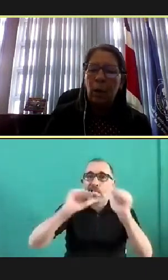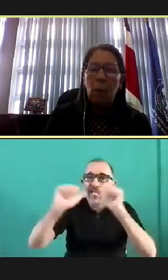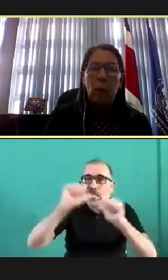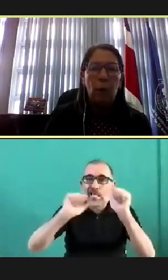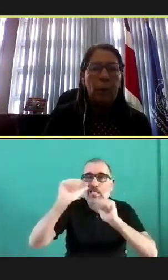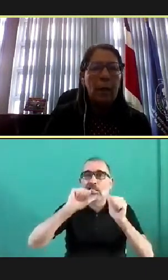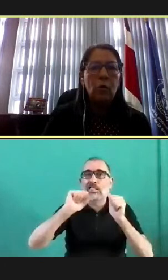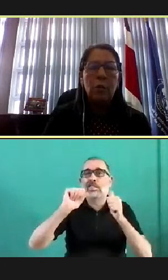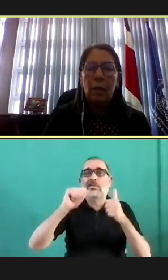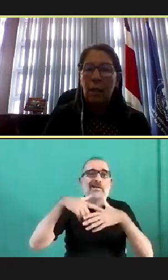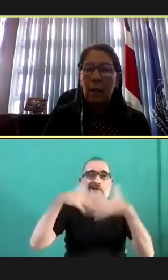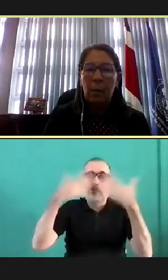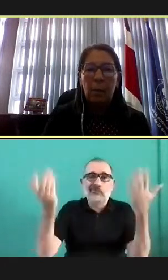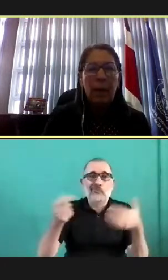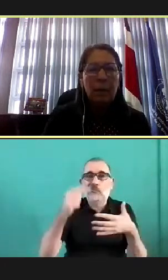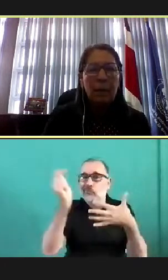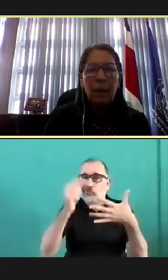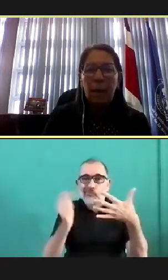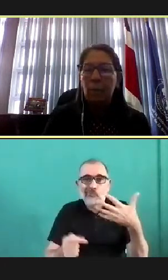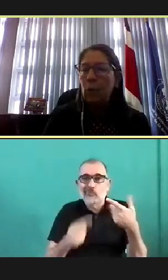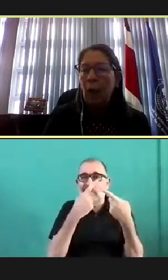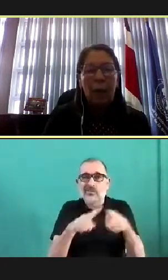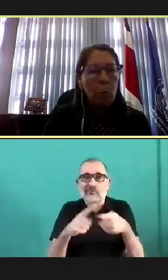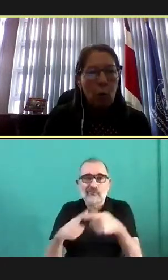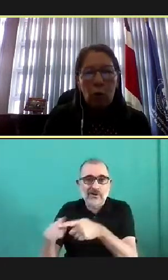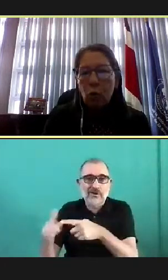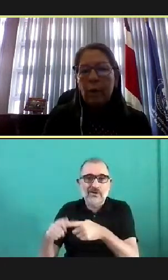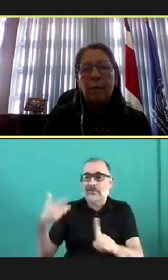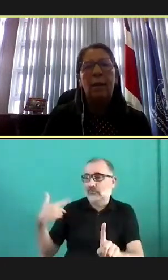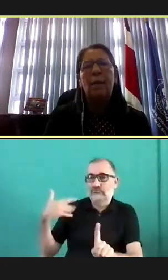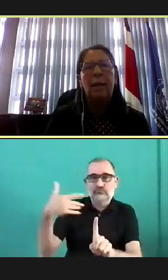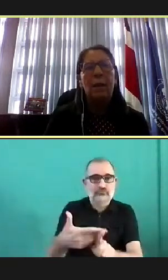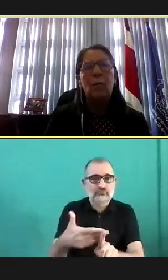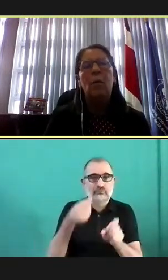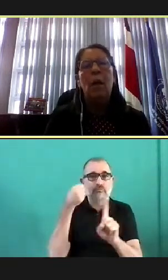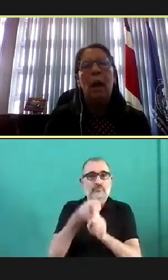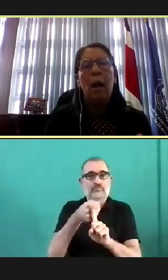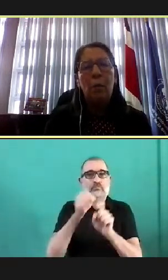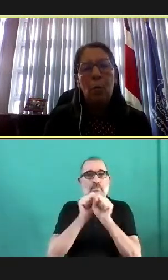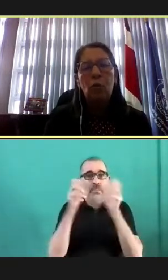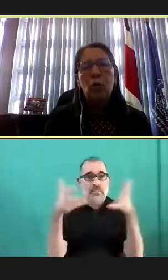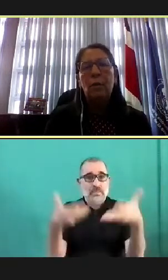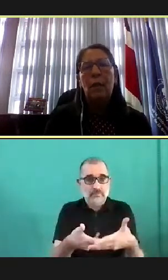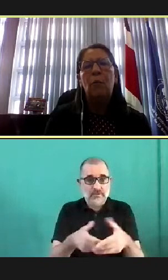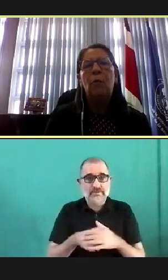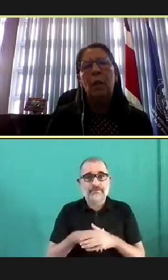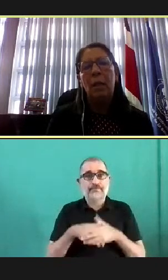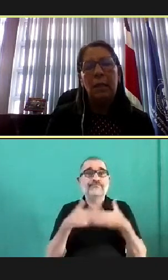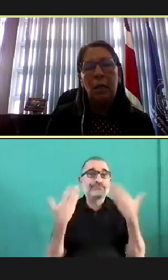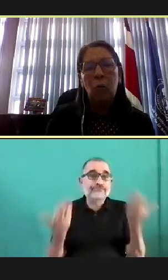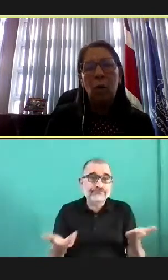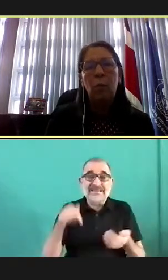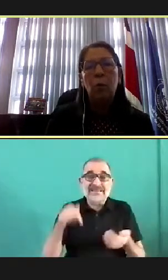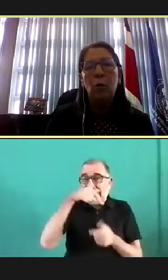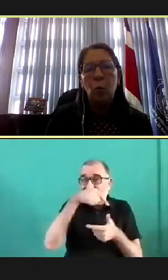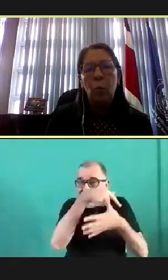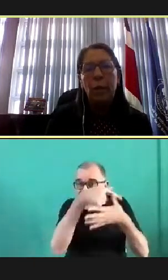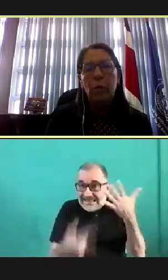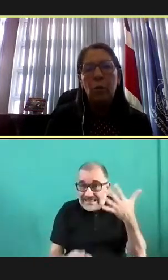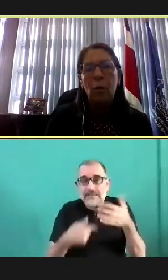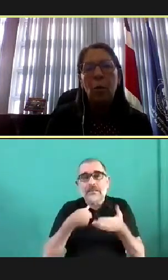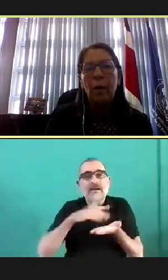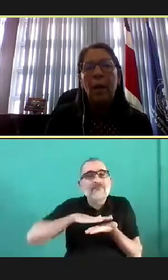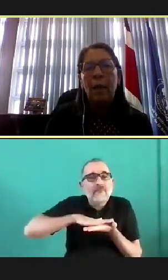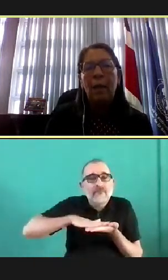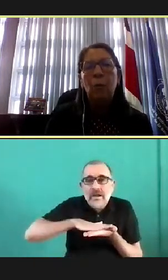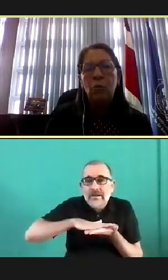pandemic. Well, that's basically everything that I had to share. There's a lot that we need